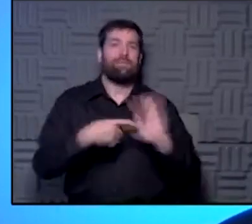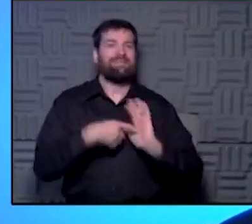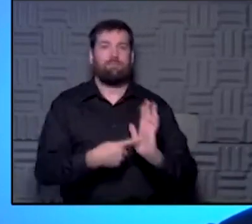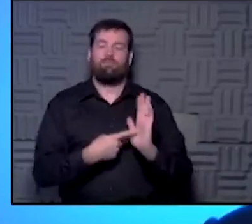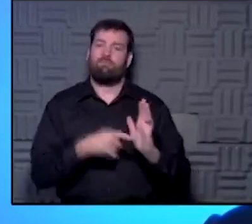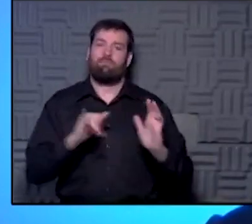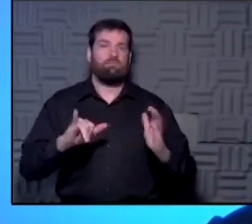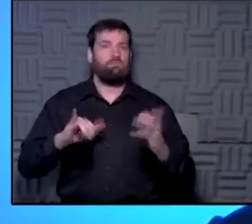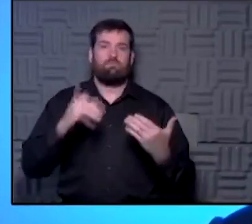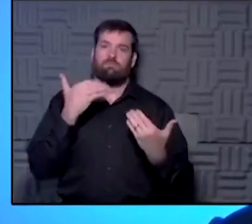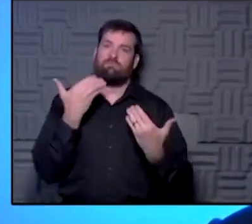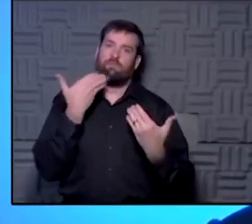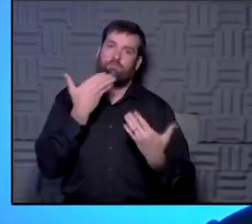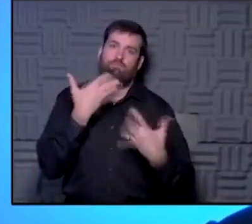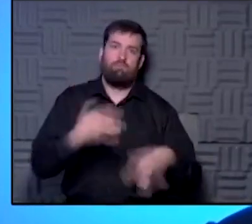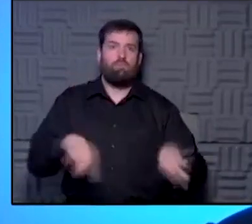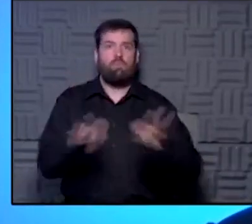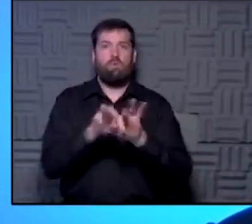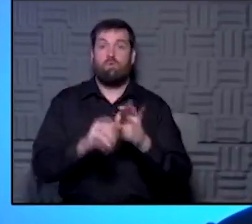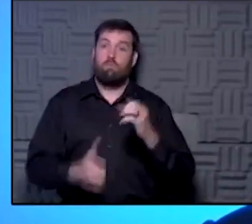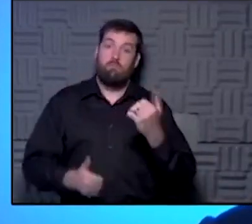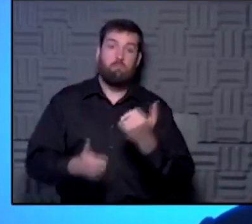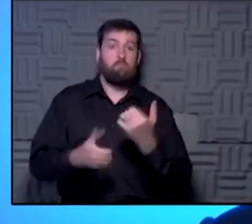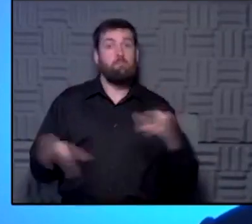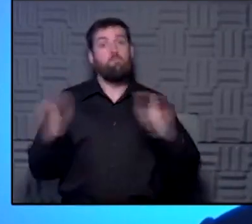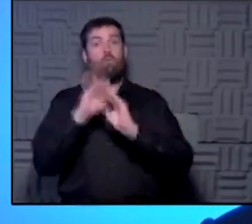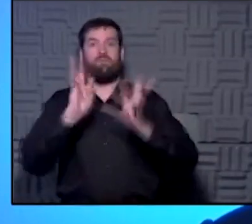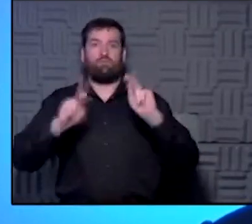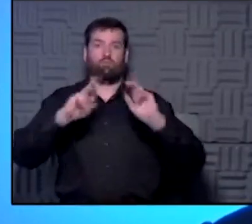step towards getting more and more people tested.